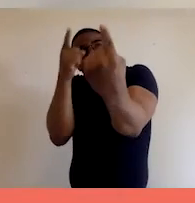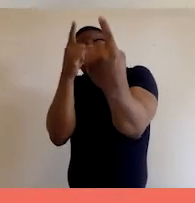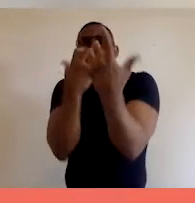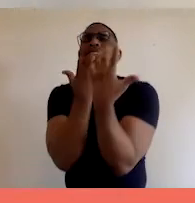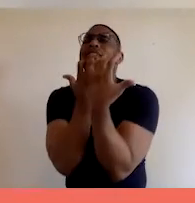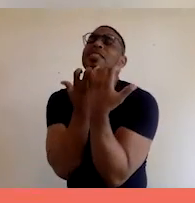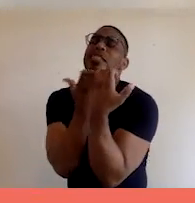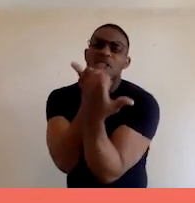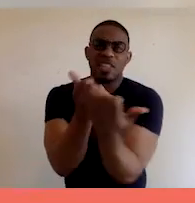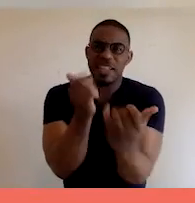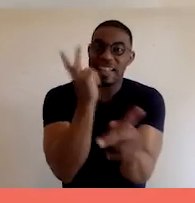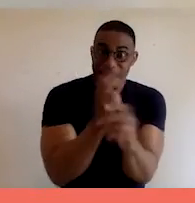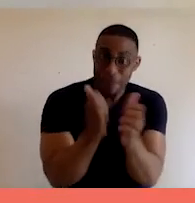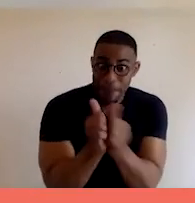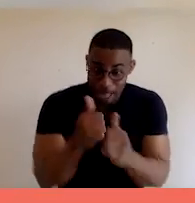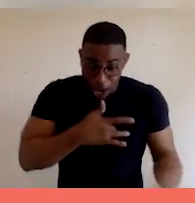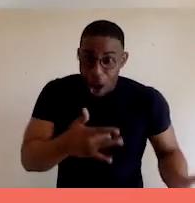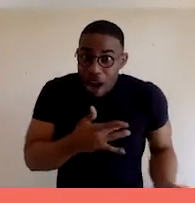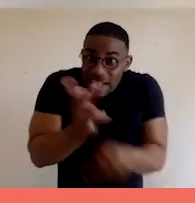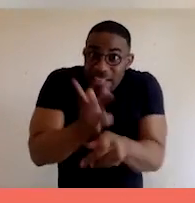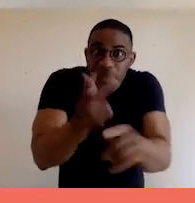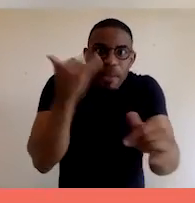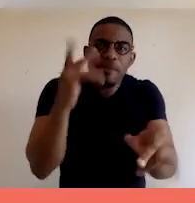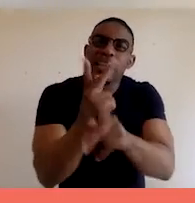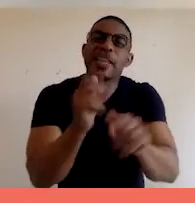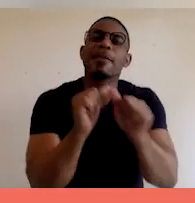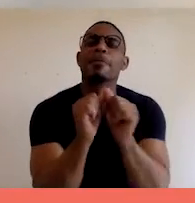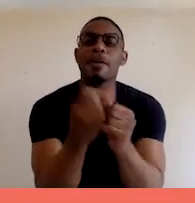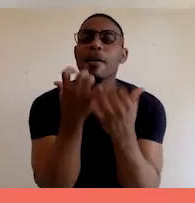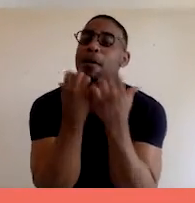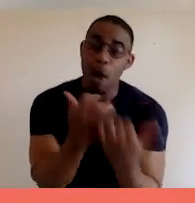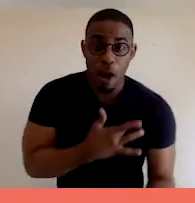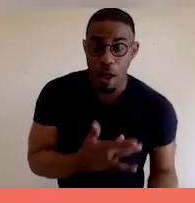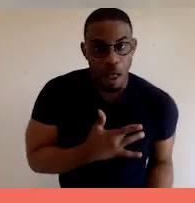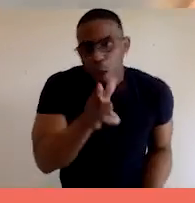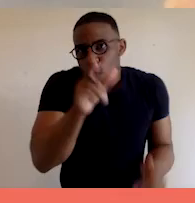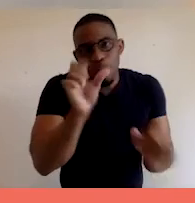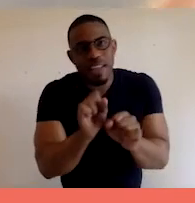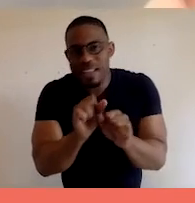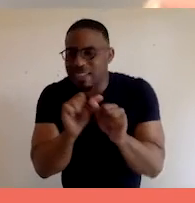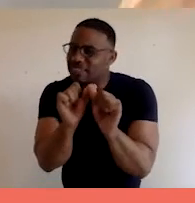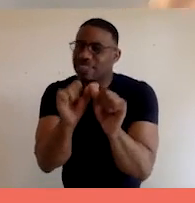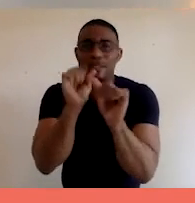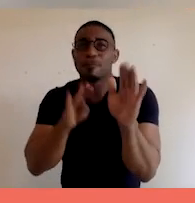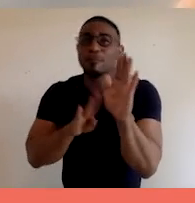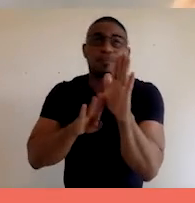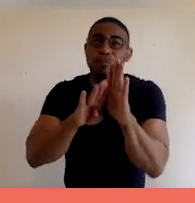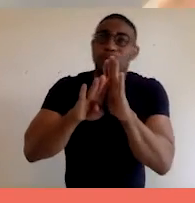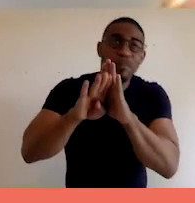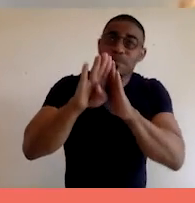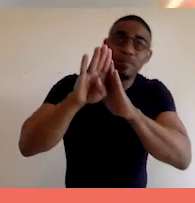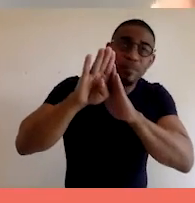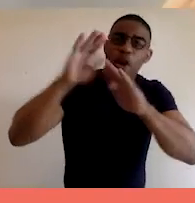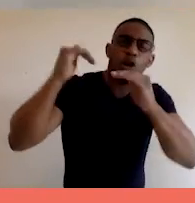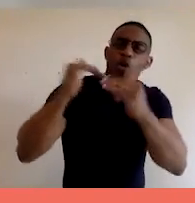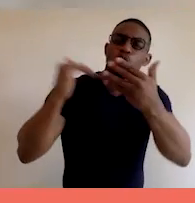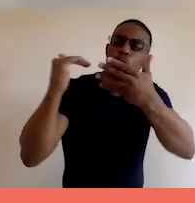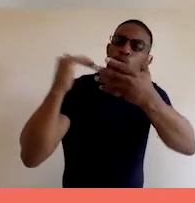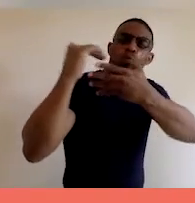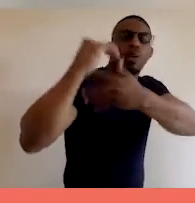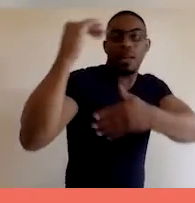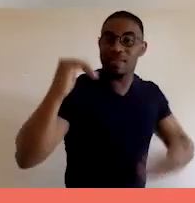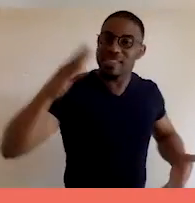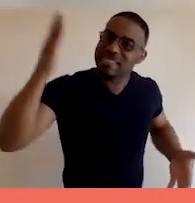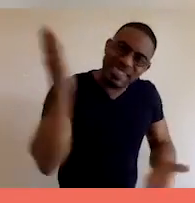passion that you had. Keep that passion in your heart. If you keep the passion in your heart, you continue to strive and hit new levels.